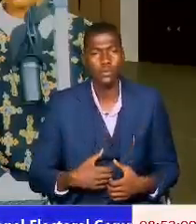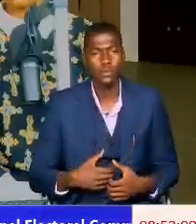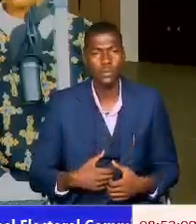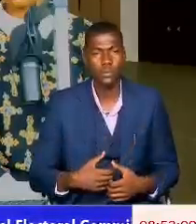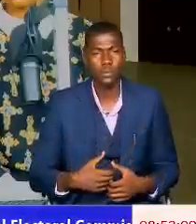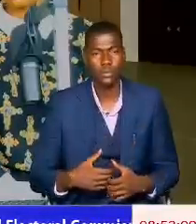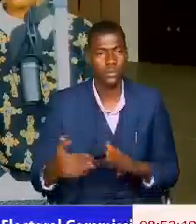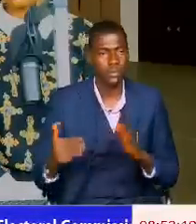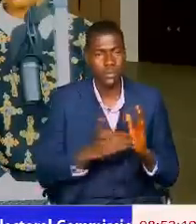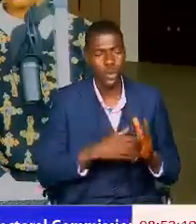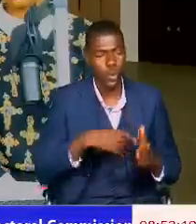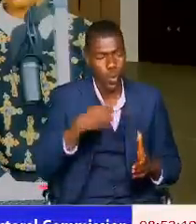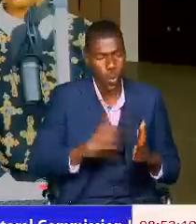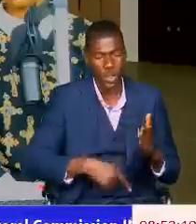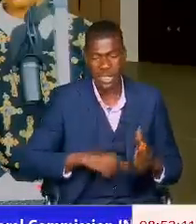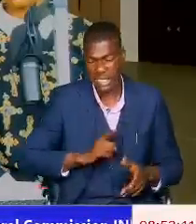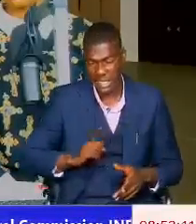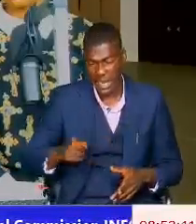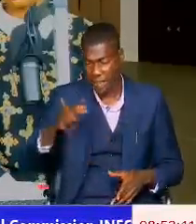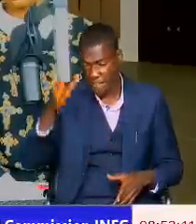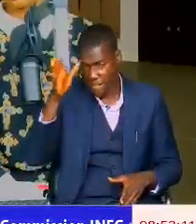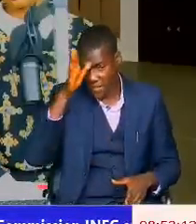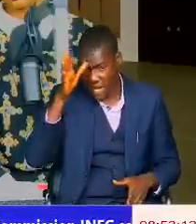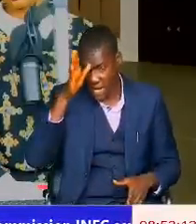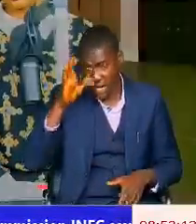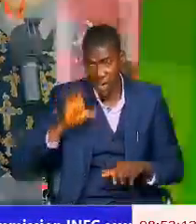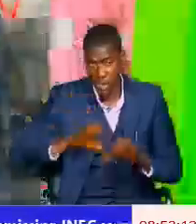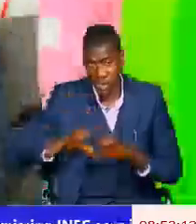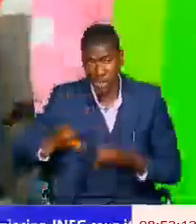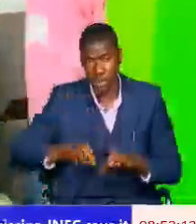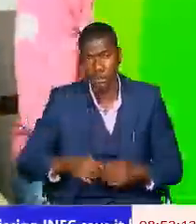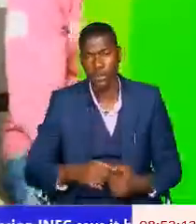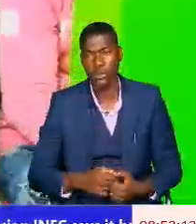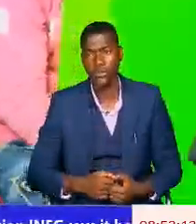against waiting her father, her own biological father, they do her.